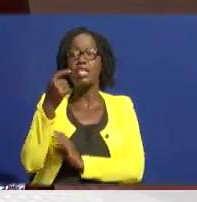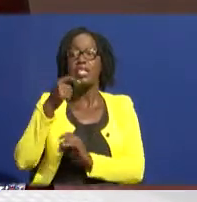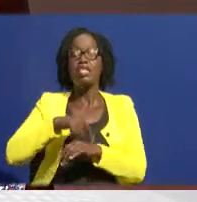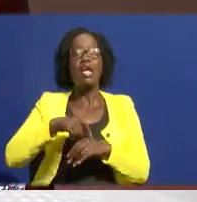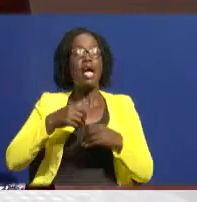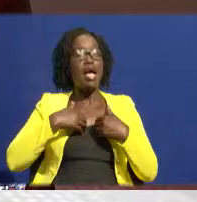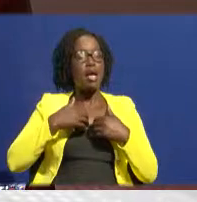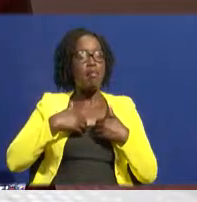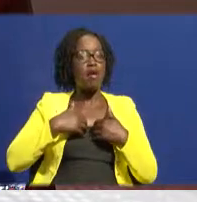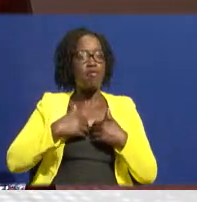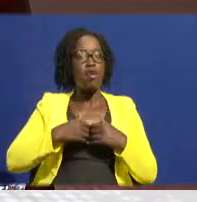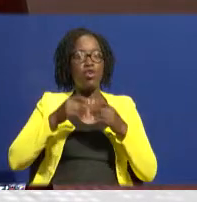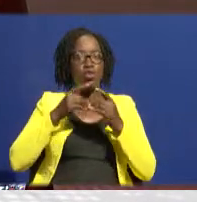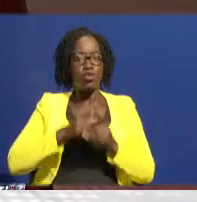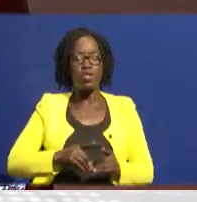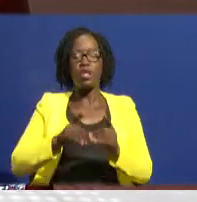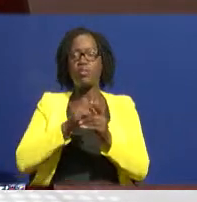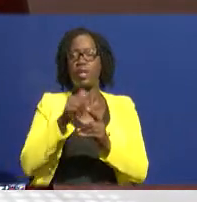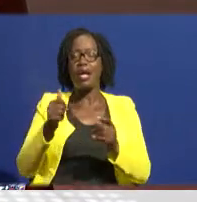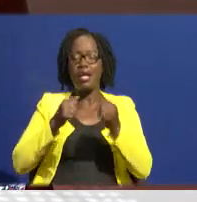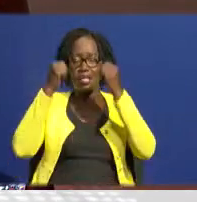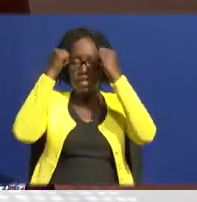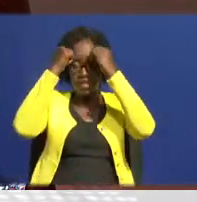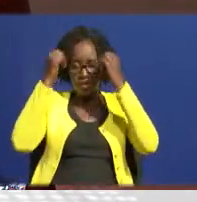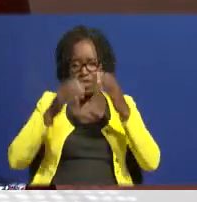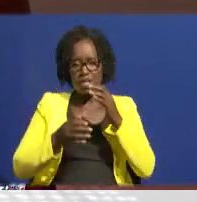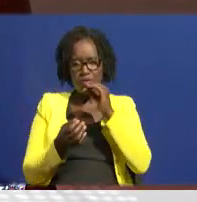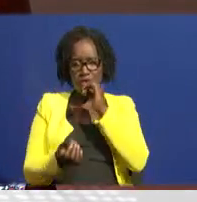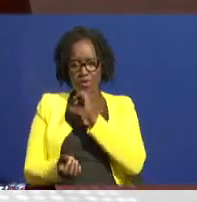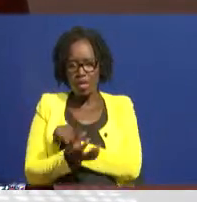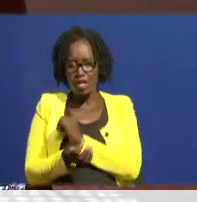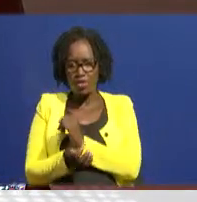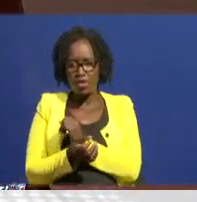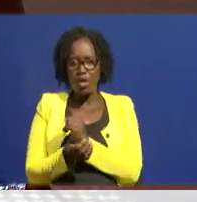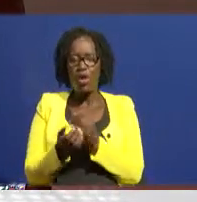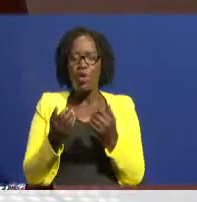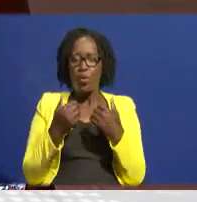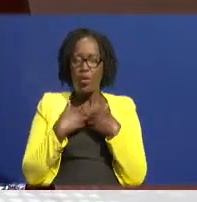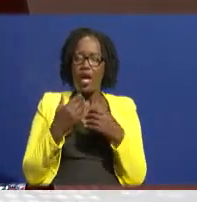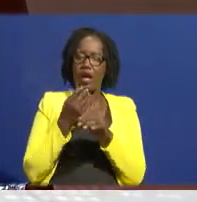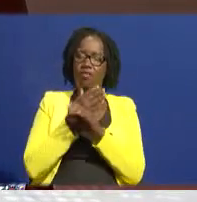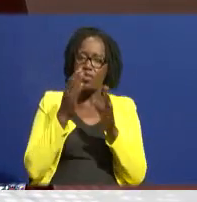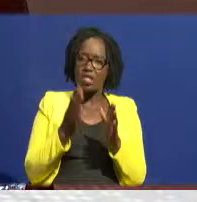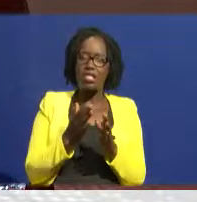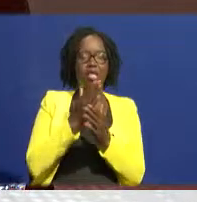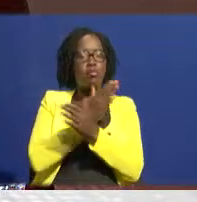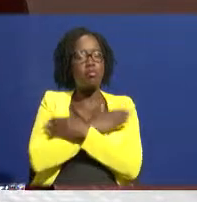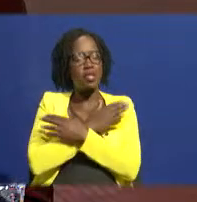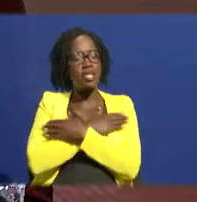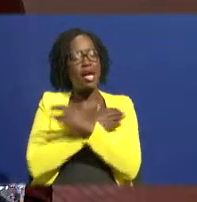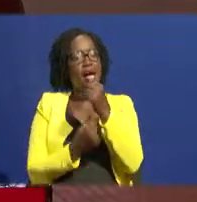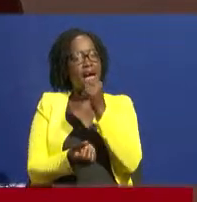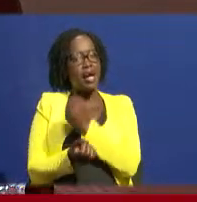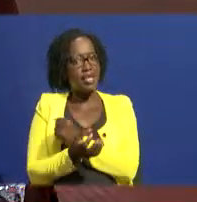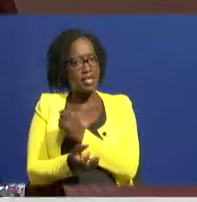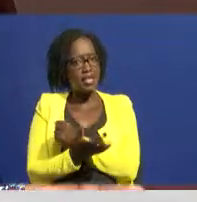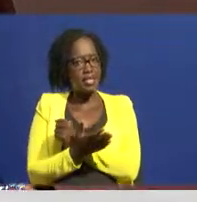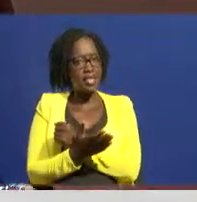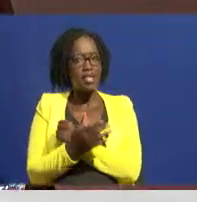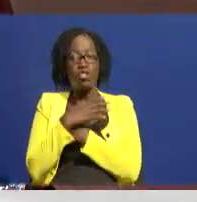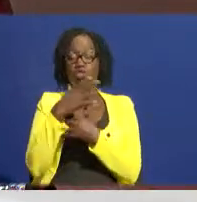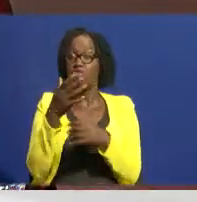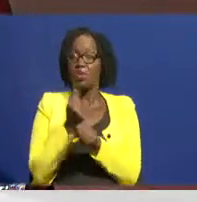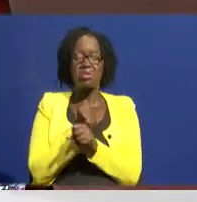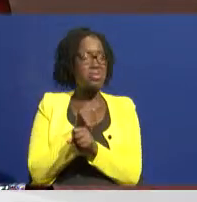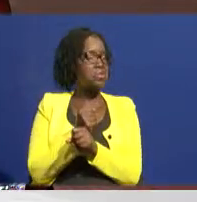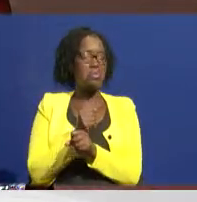time, to disciple the fellow students, even to counsel them. We have Christian peer counseling. Mm. This Christian peer counseling is not for associates.